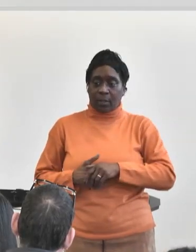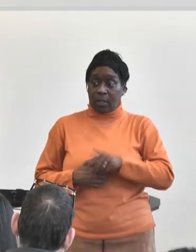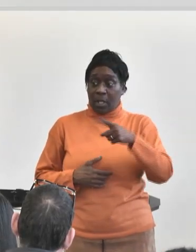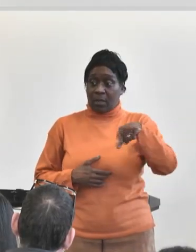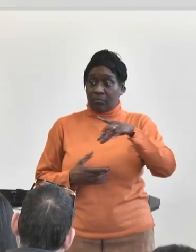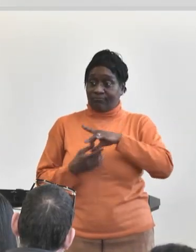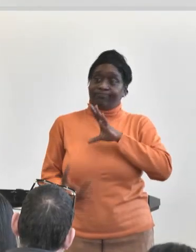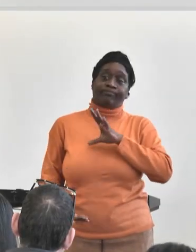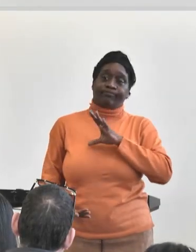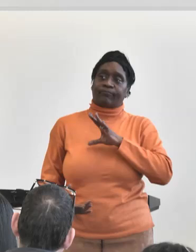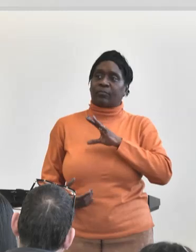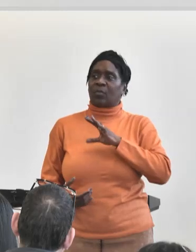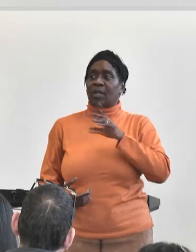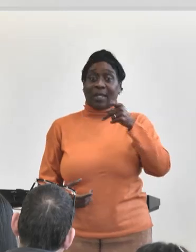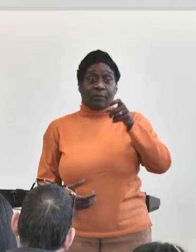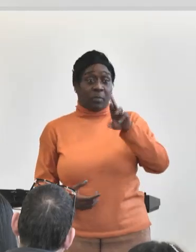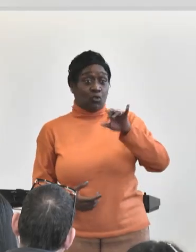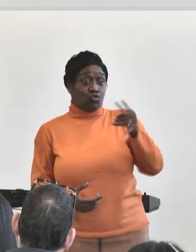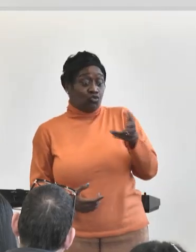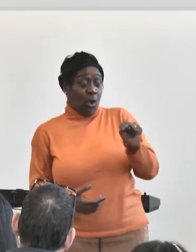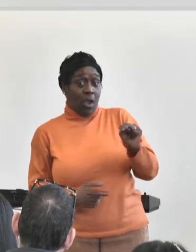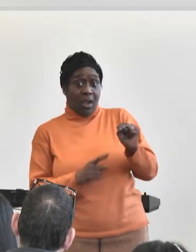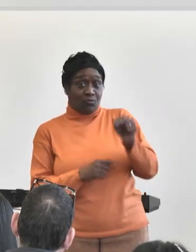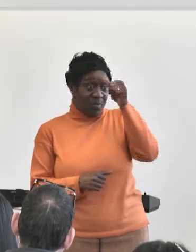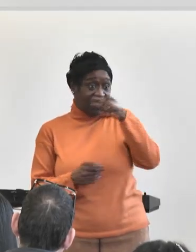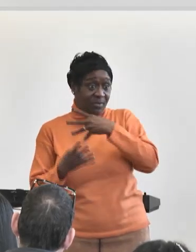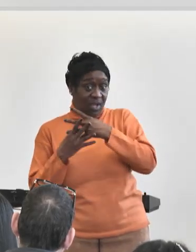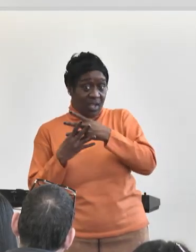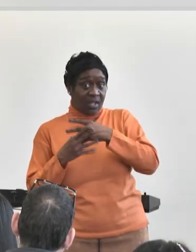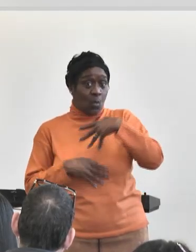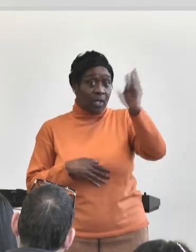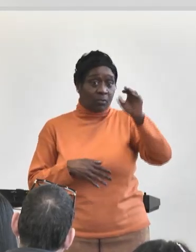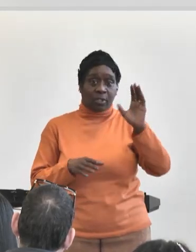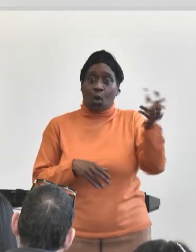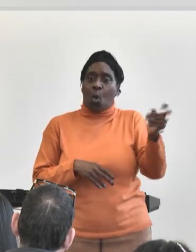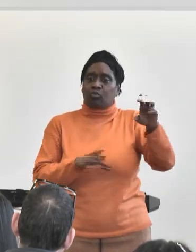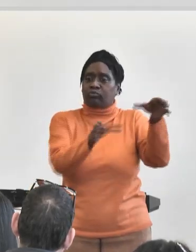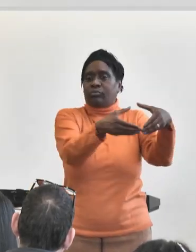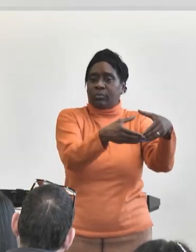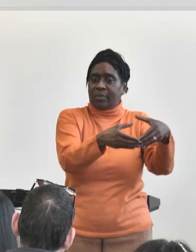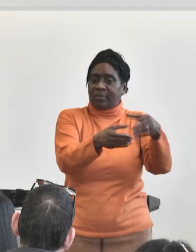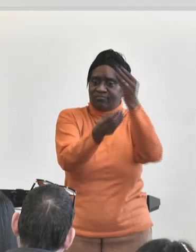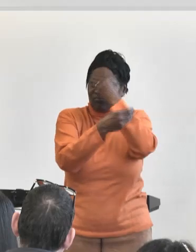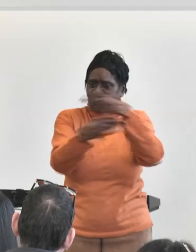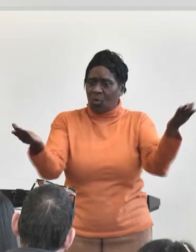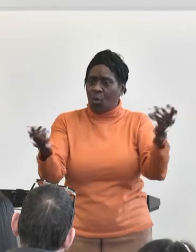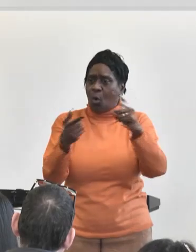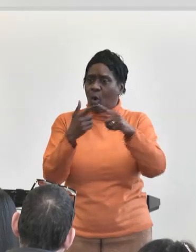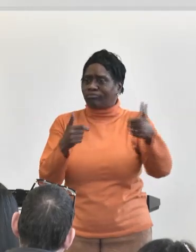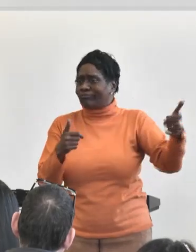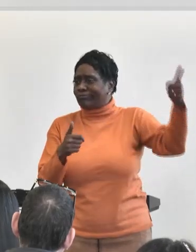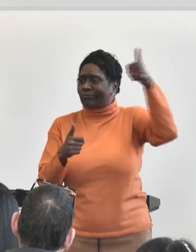go, puestos en libertad, that's Peter and John, Pedro y Juan, they went to their own company vinieron a los suyos, and reported that all the chief priests